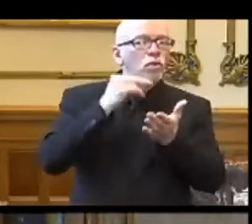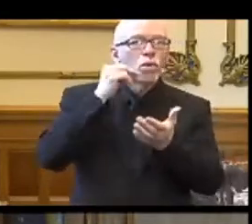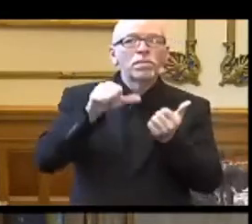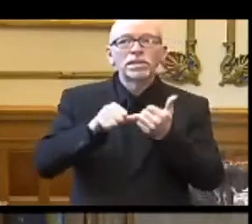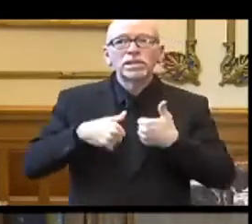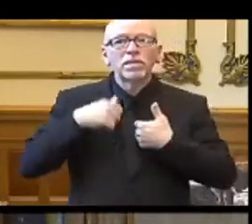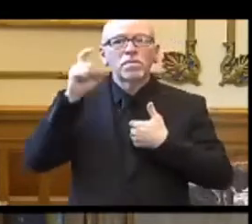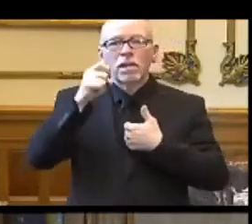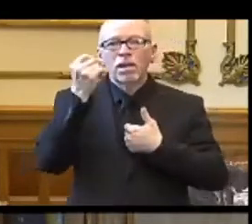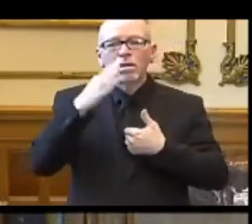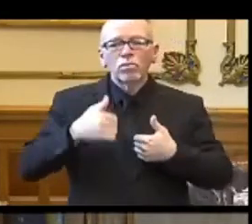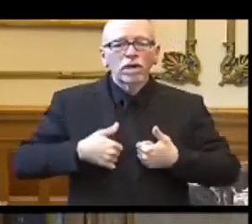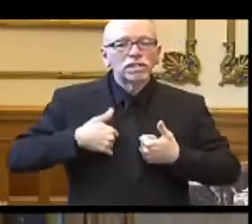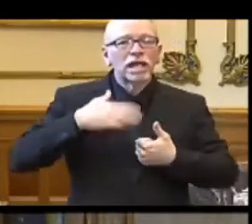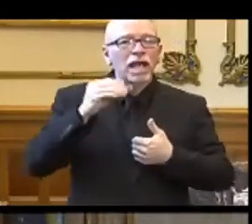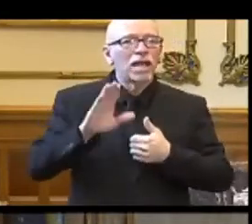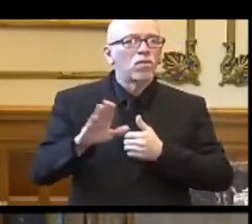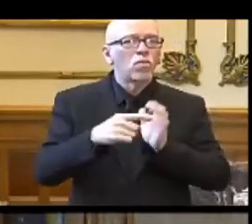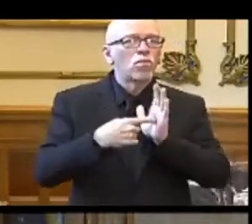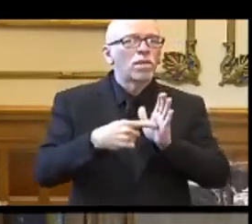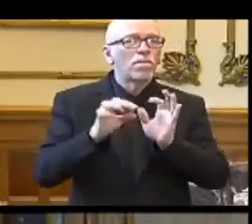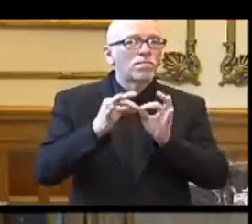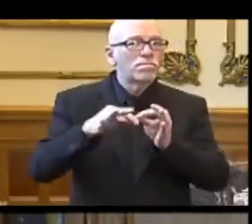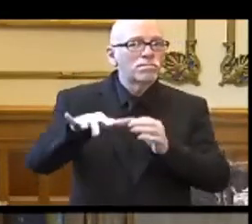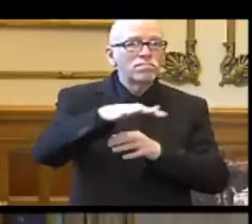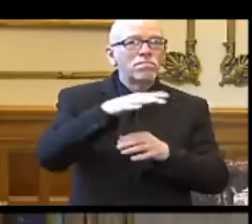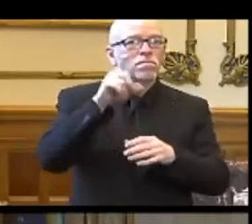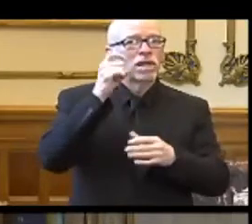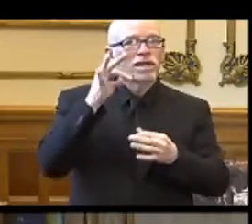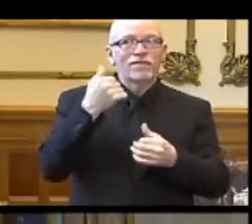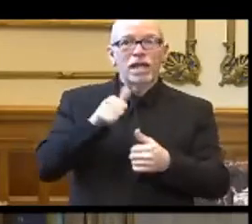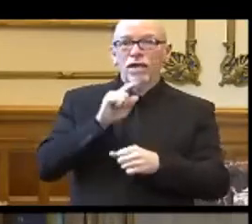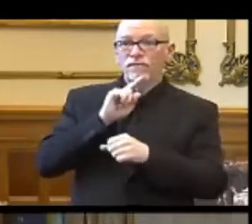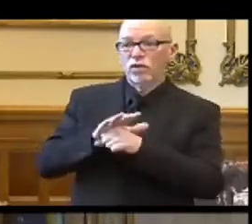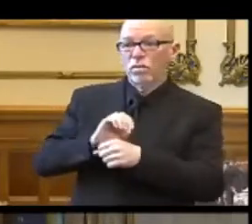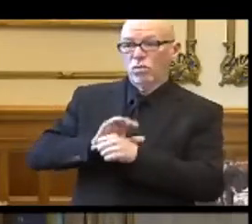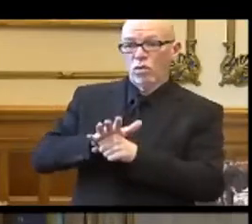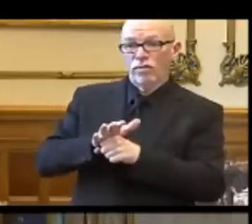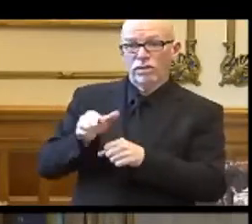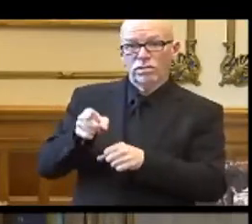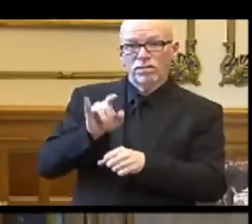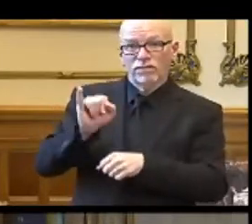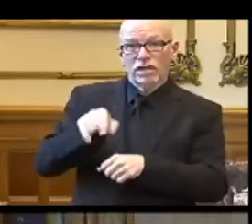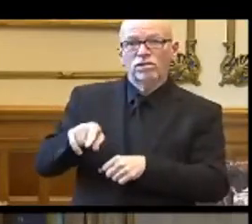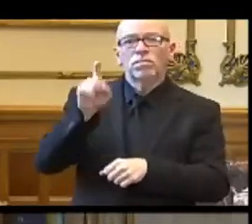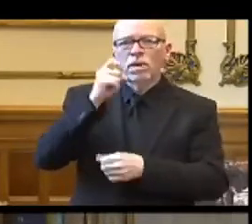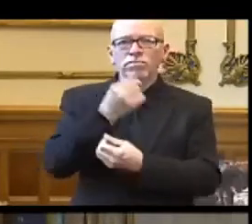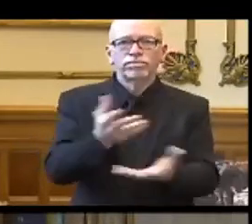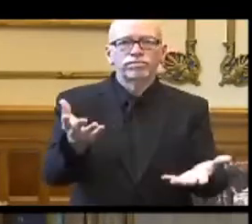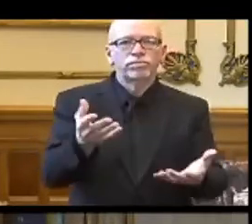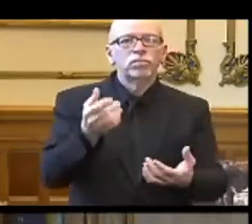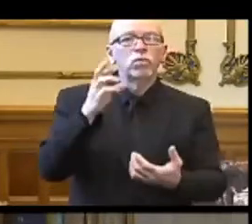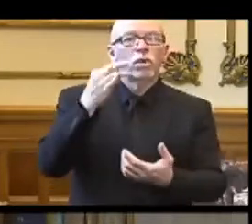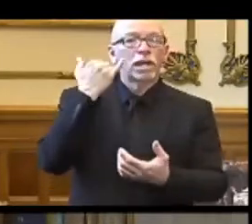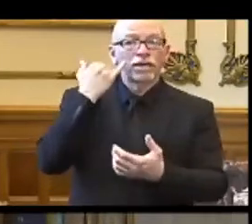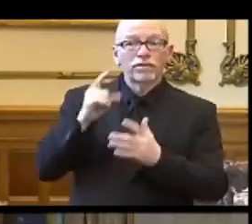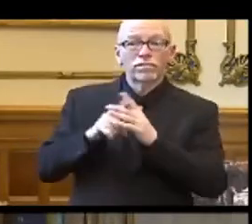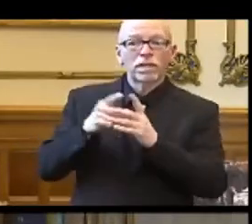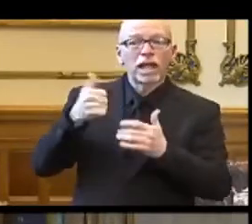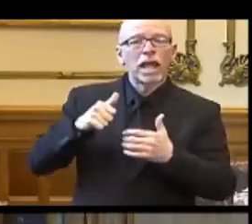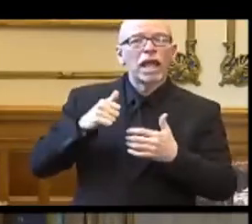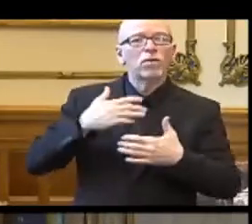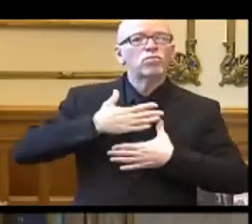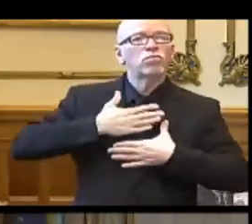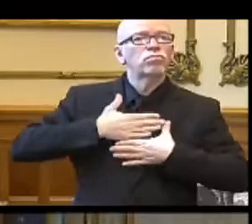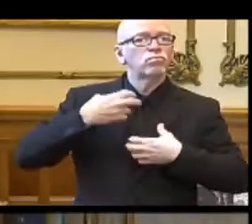and their representatives of the occurrence of a confirmed COVID-19 infection or the onset of respiratory